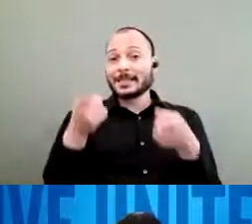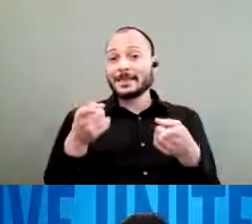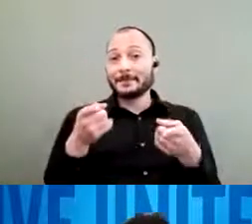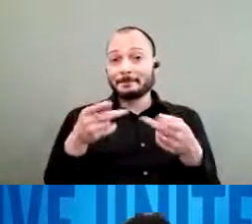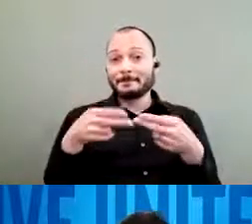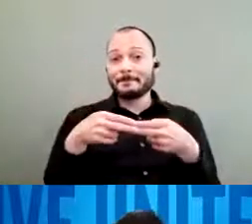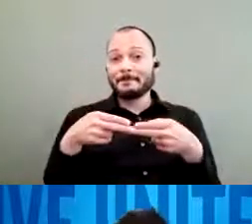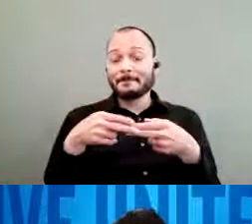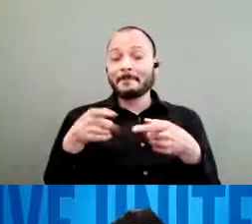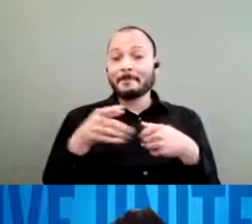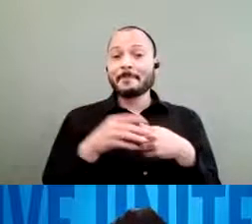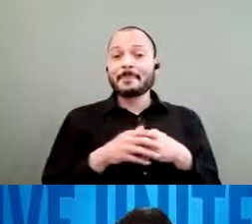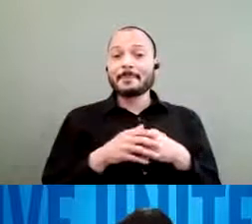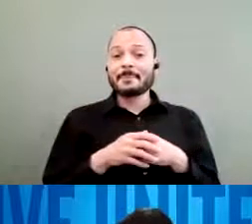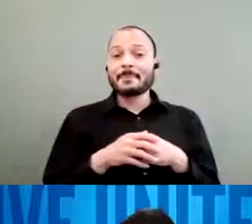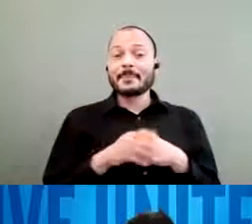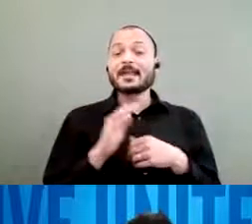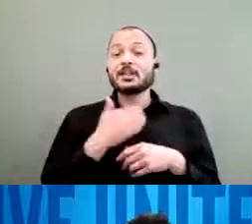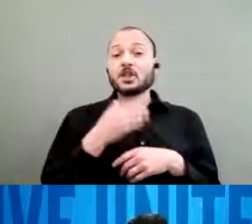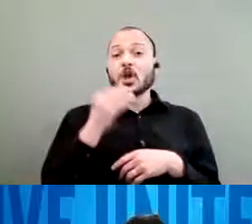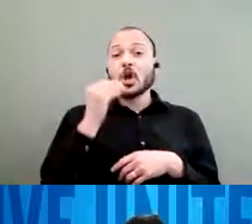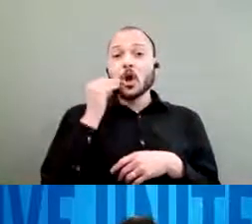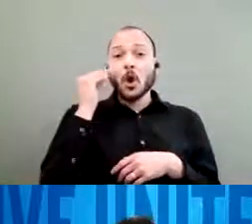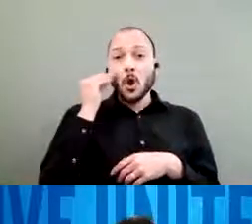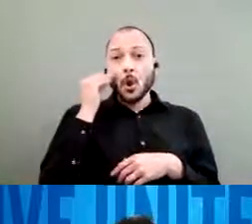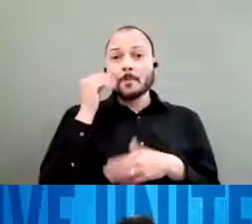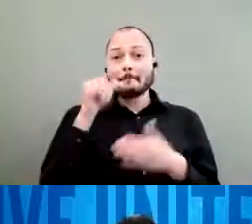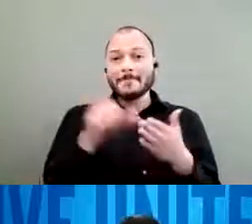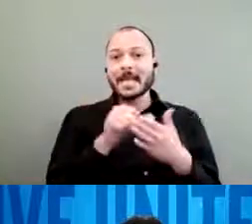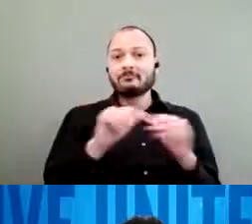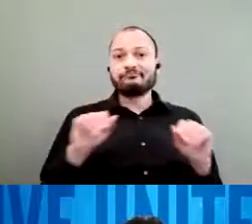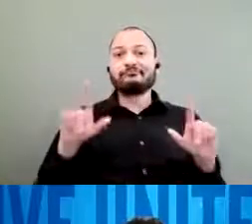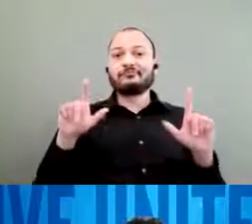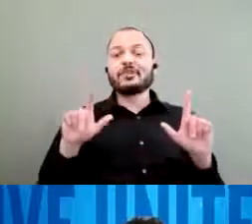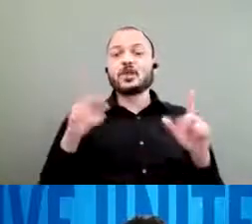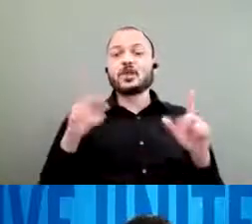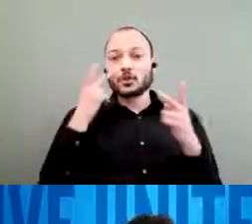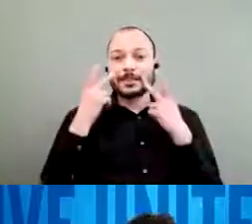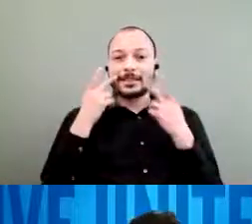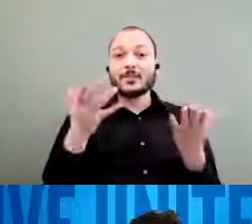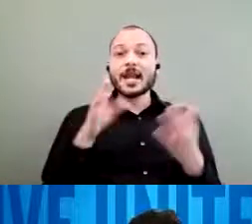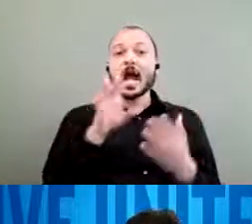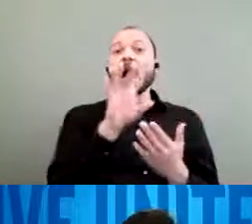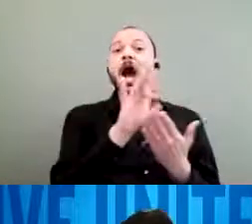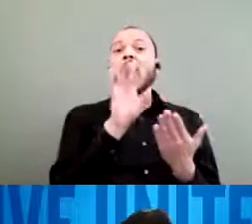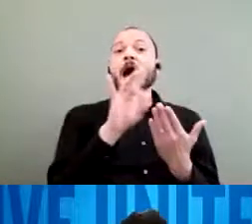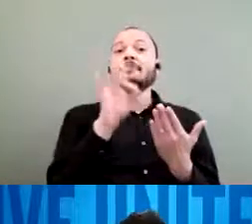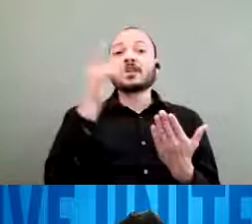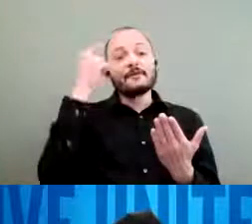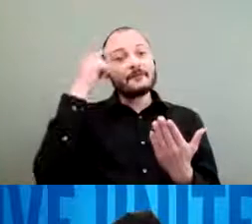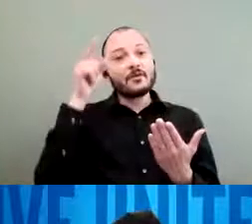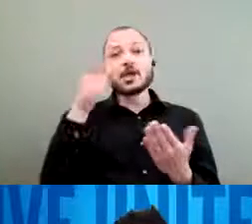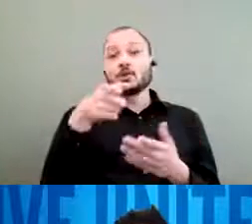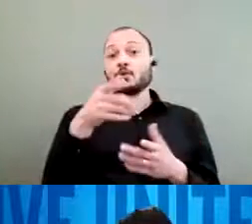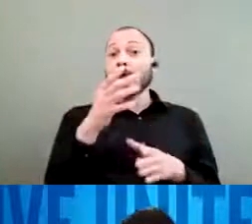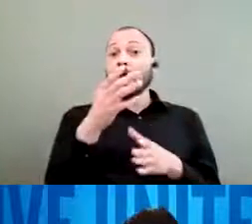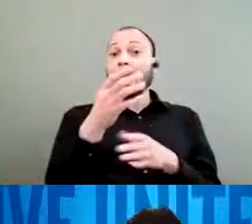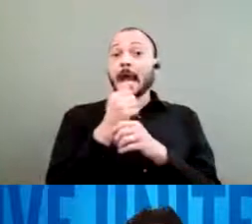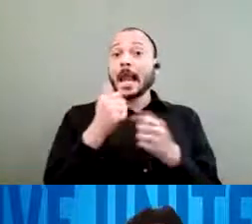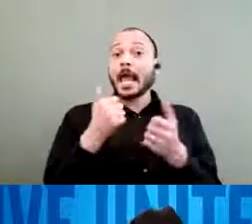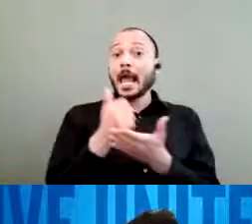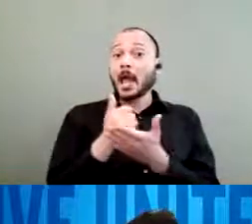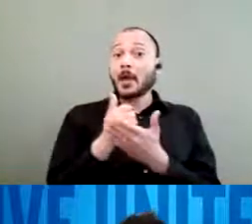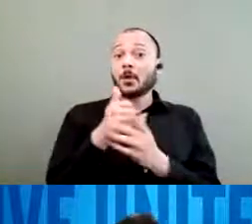whole this is our homepage here. You can see that there is an option for you can get help or you can do it on your